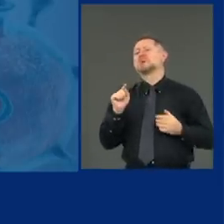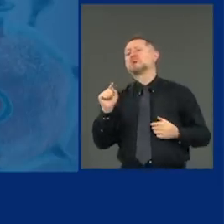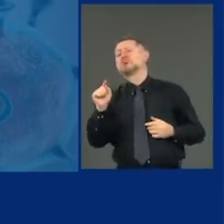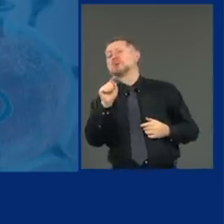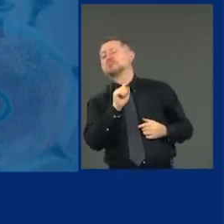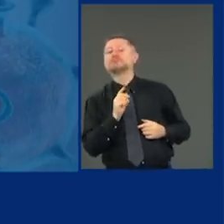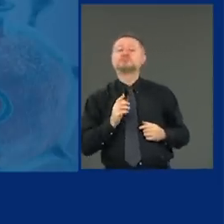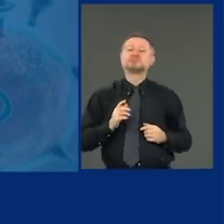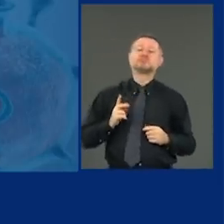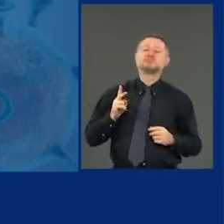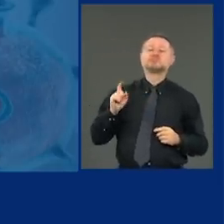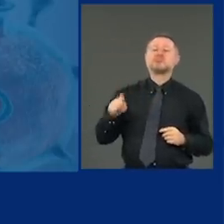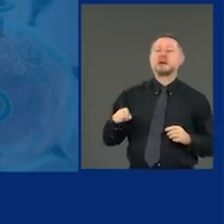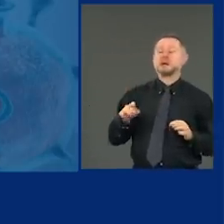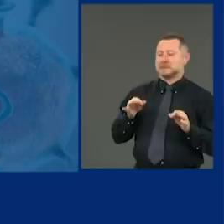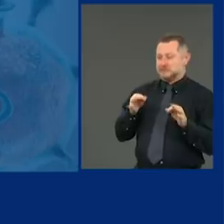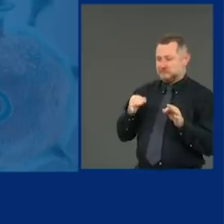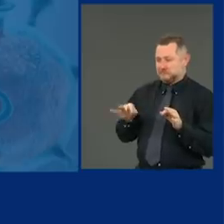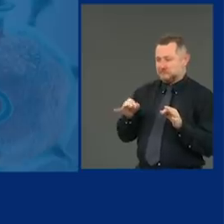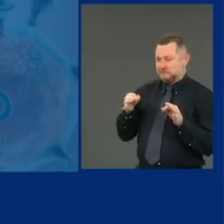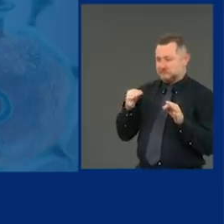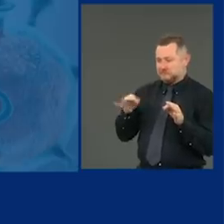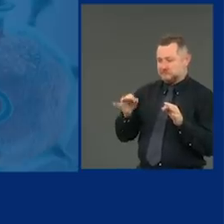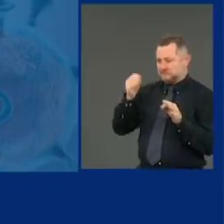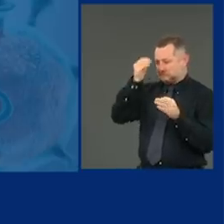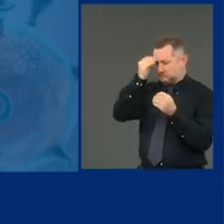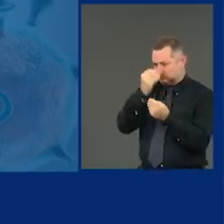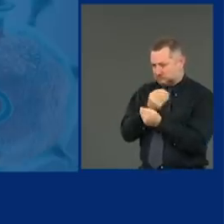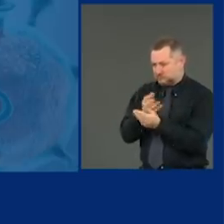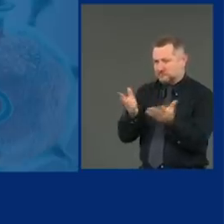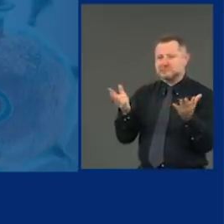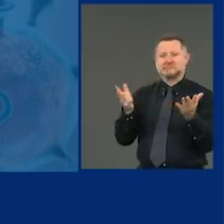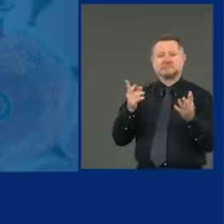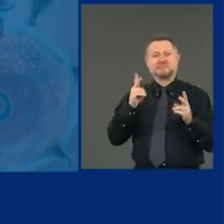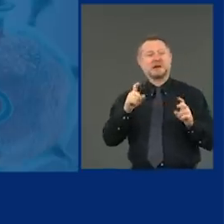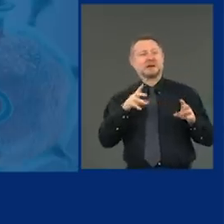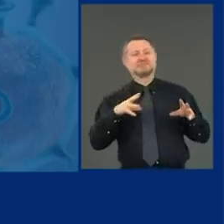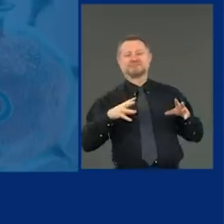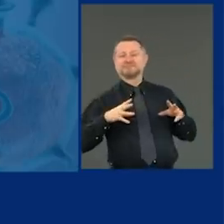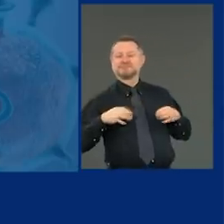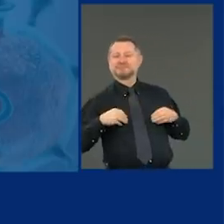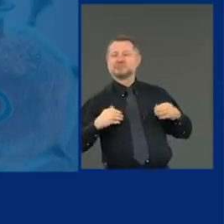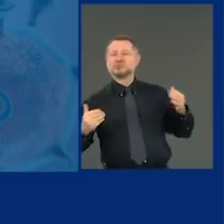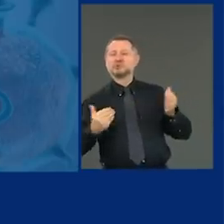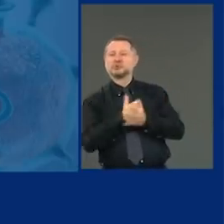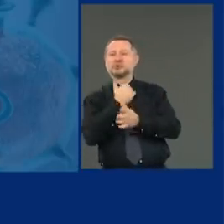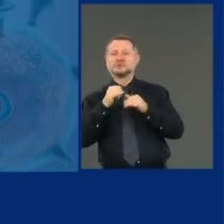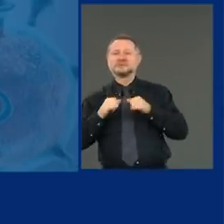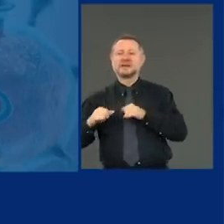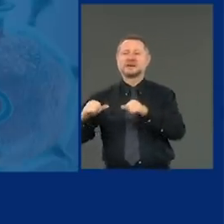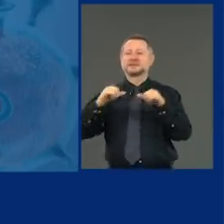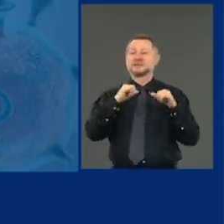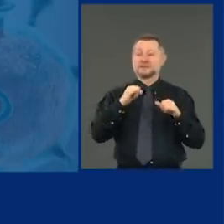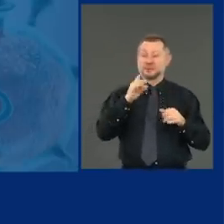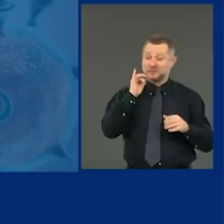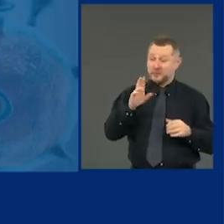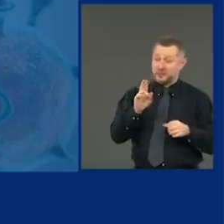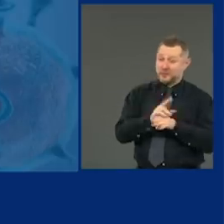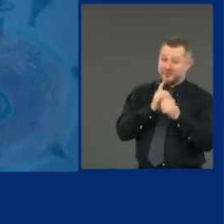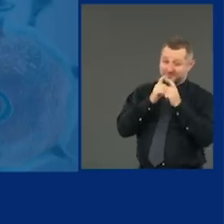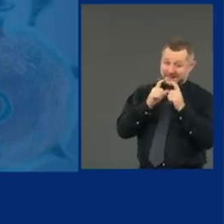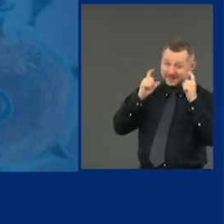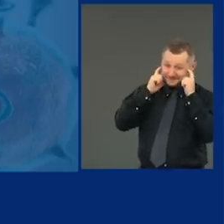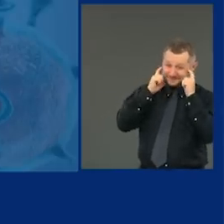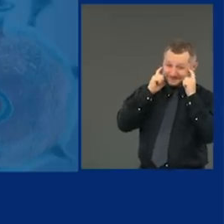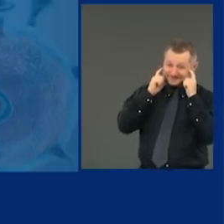informing the public and accepting a new type of standard. Wearing the mask has got to